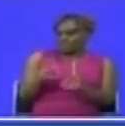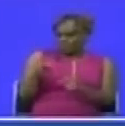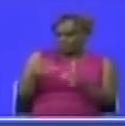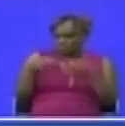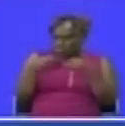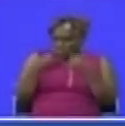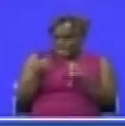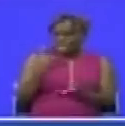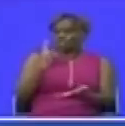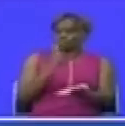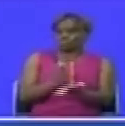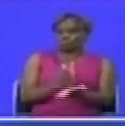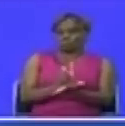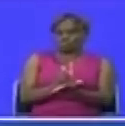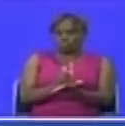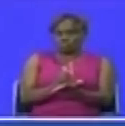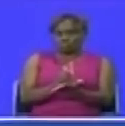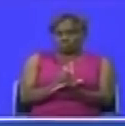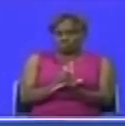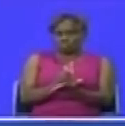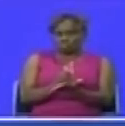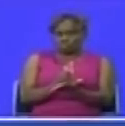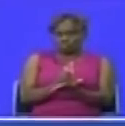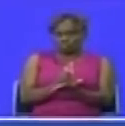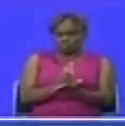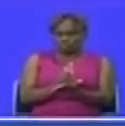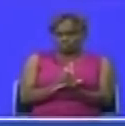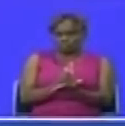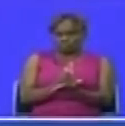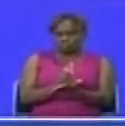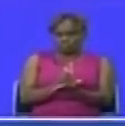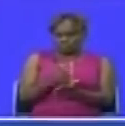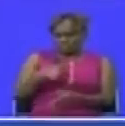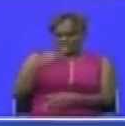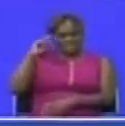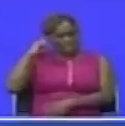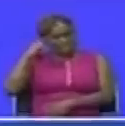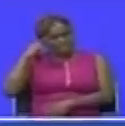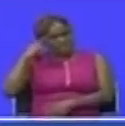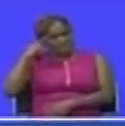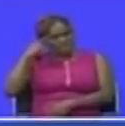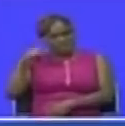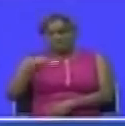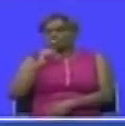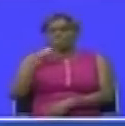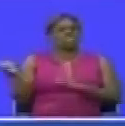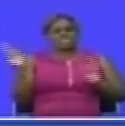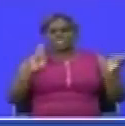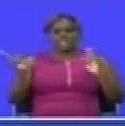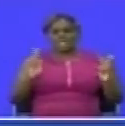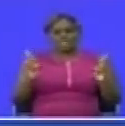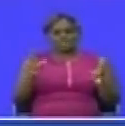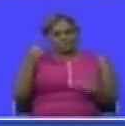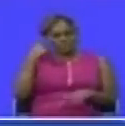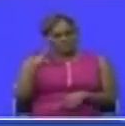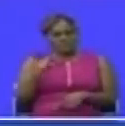huge difference. If you can't make a huge difference, then I think we are not really producing. I want to